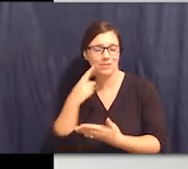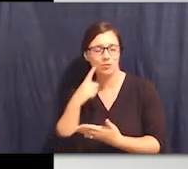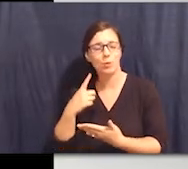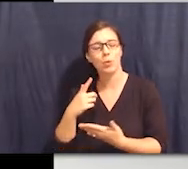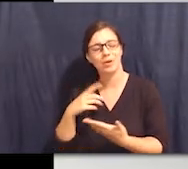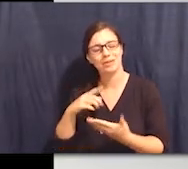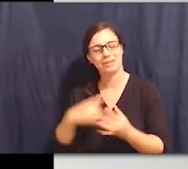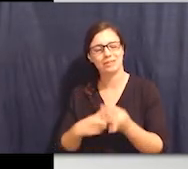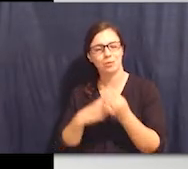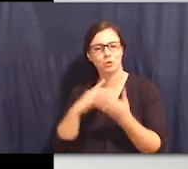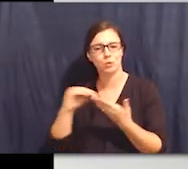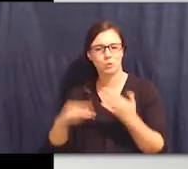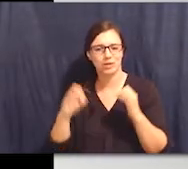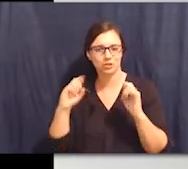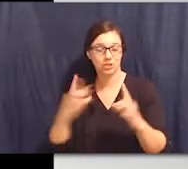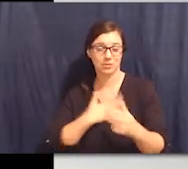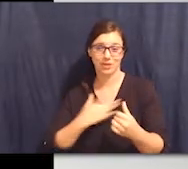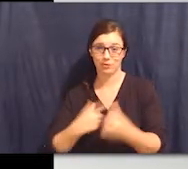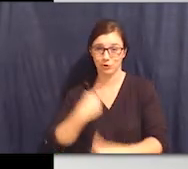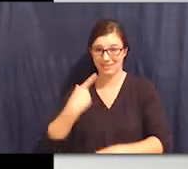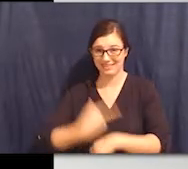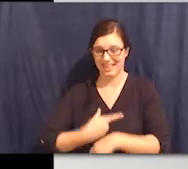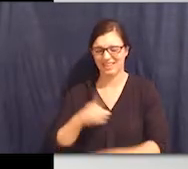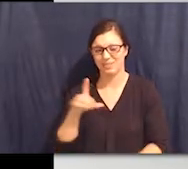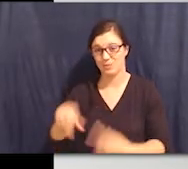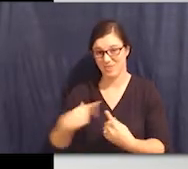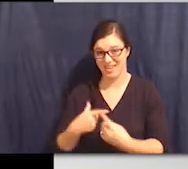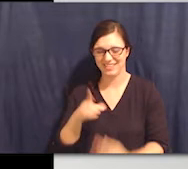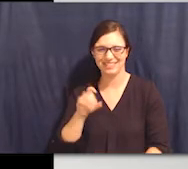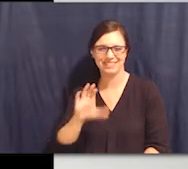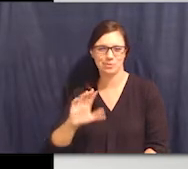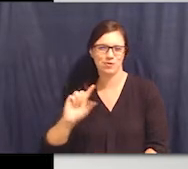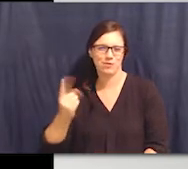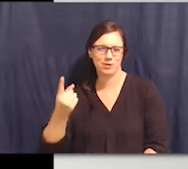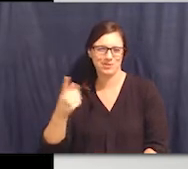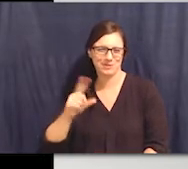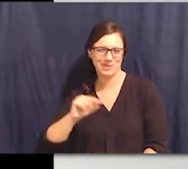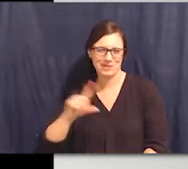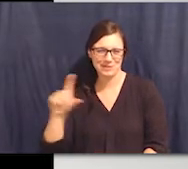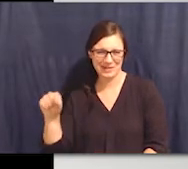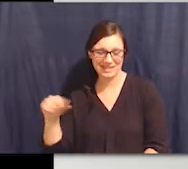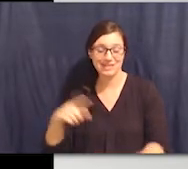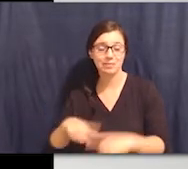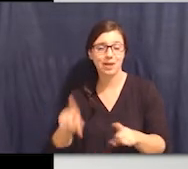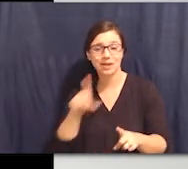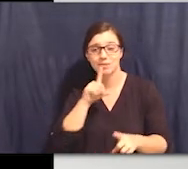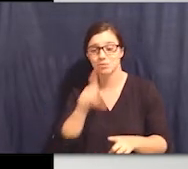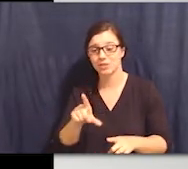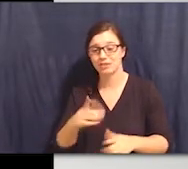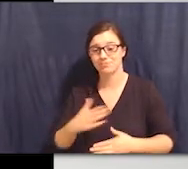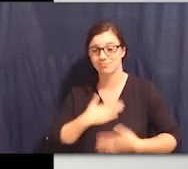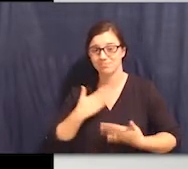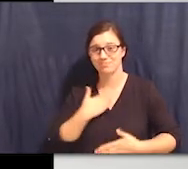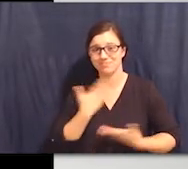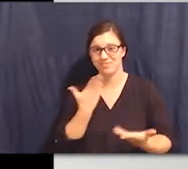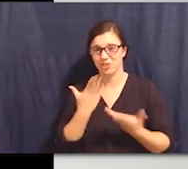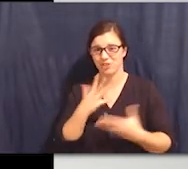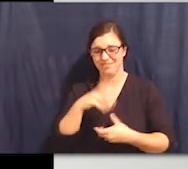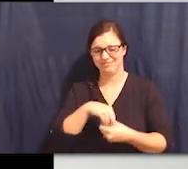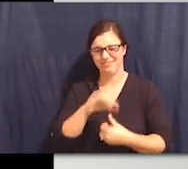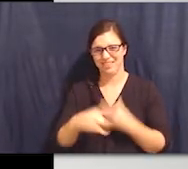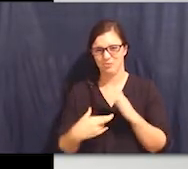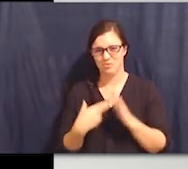Student Education. My first day as Bureau Chief was December 1st of 2020, but I'm really happy to serve in that